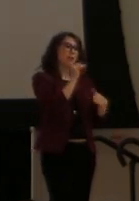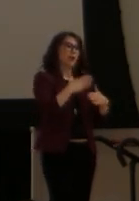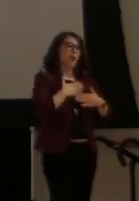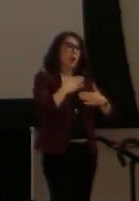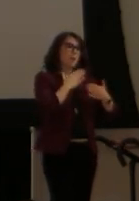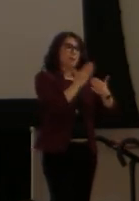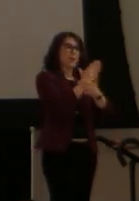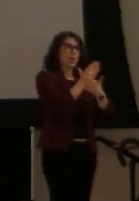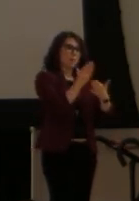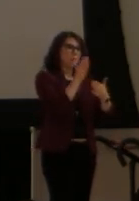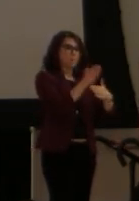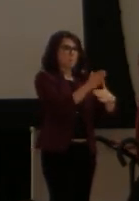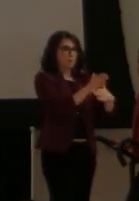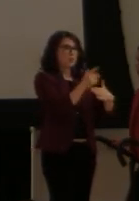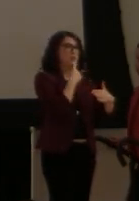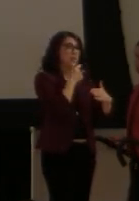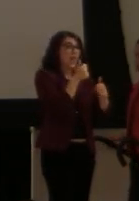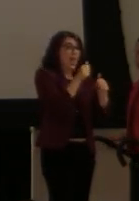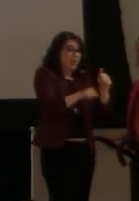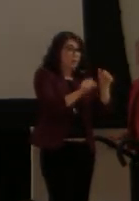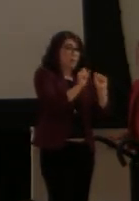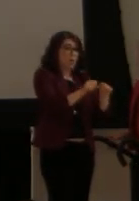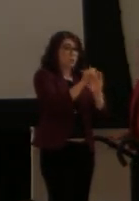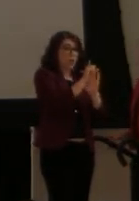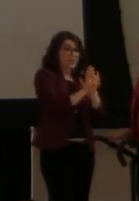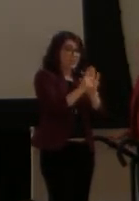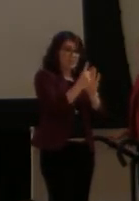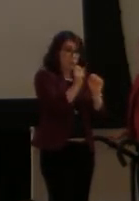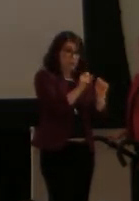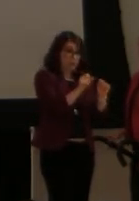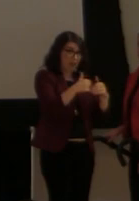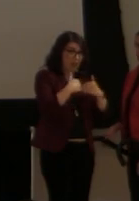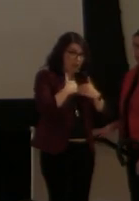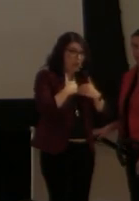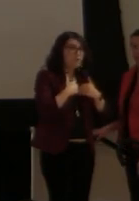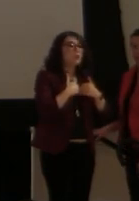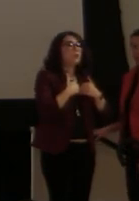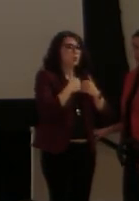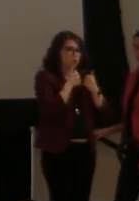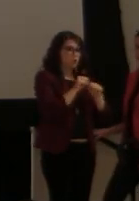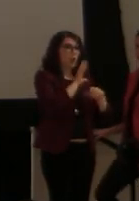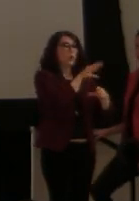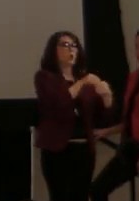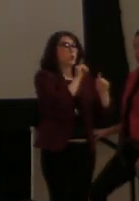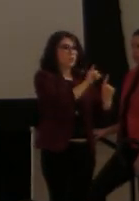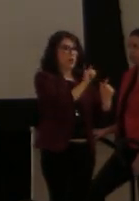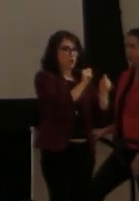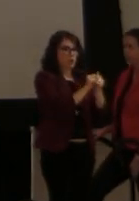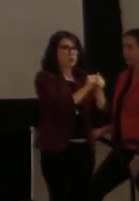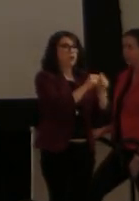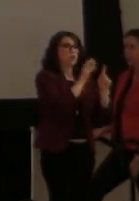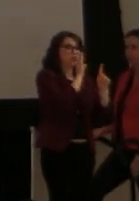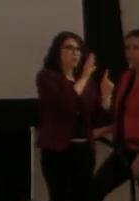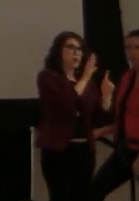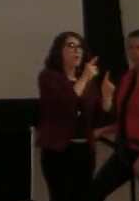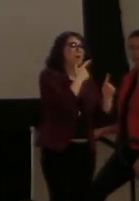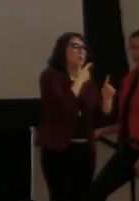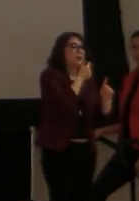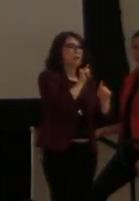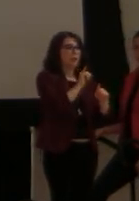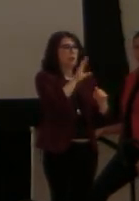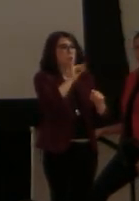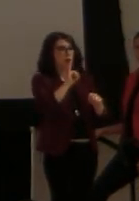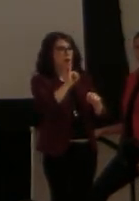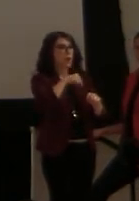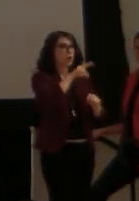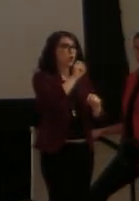every possible identity that someone could have with these ones. So straight, lesbian, gay, bi,